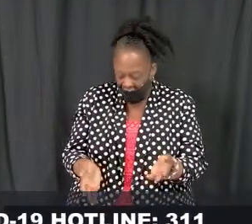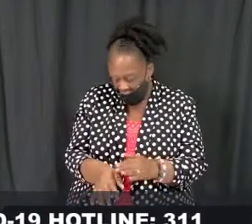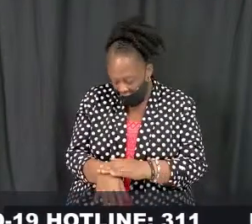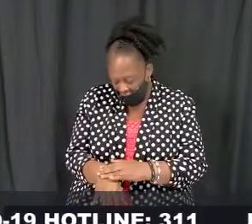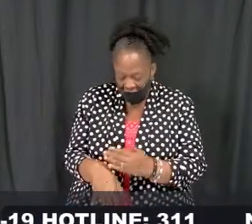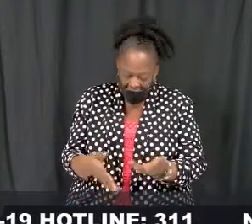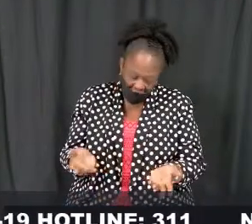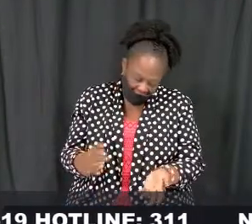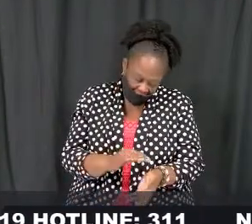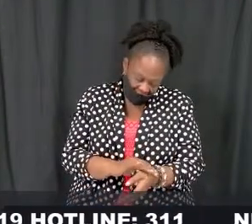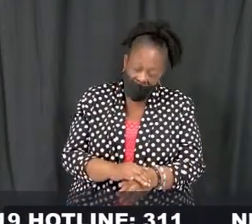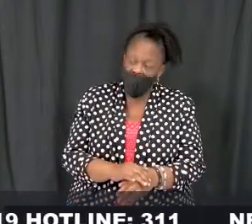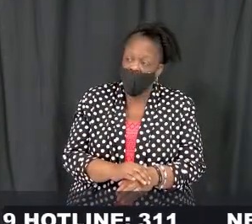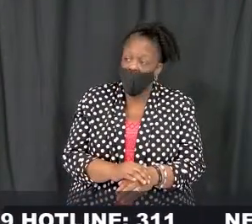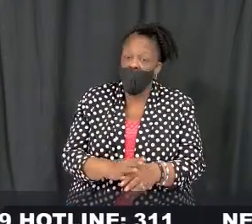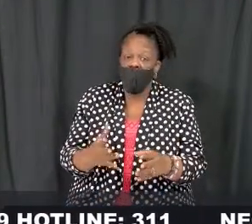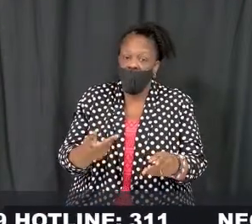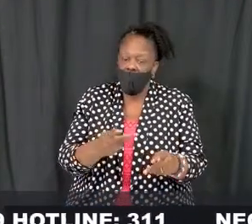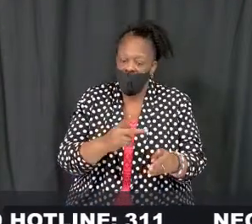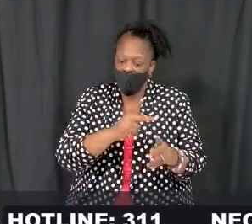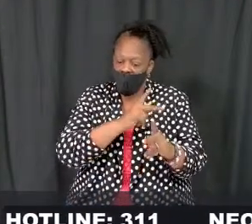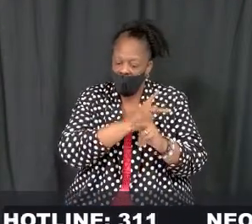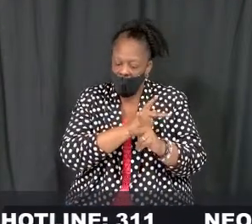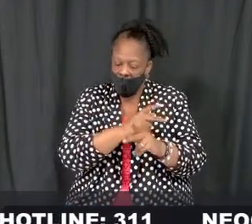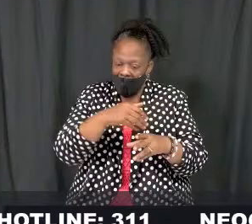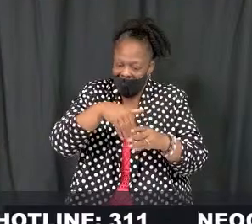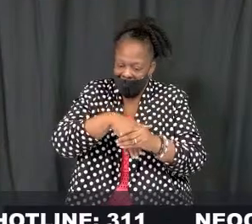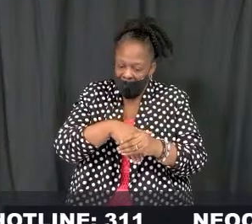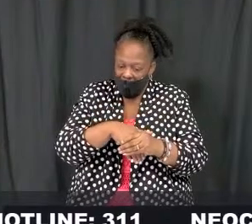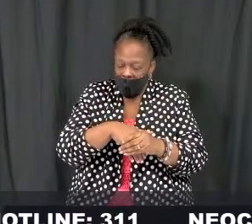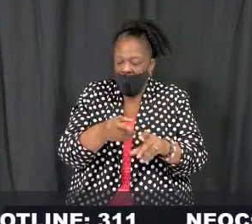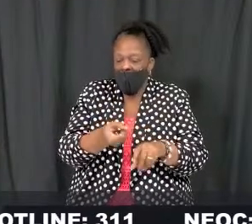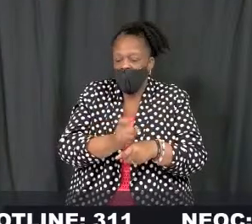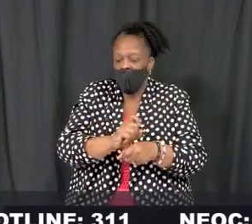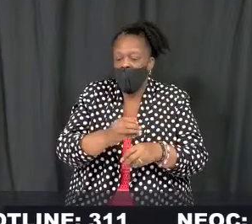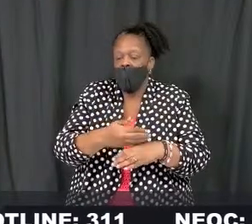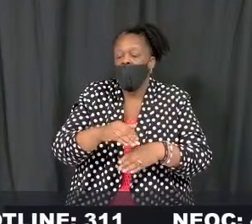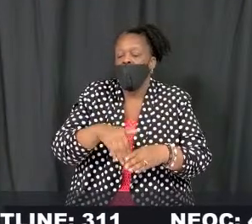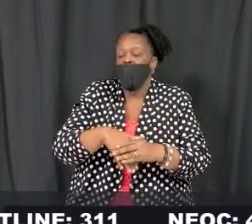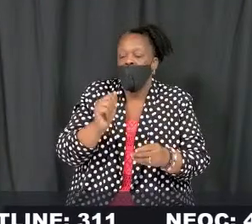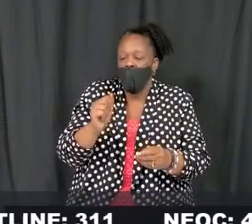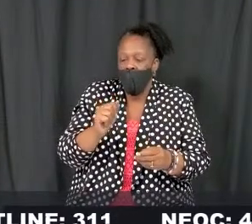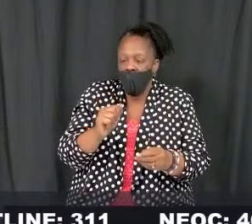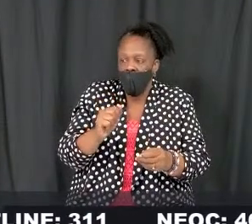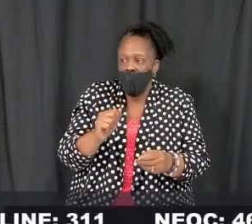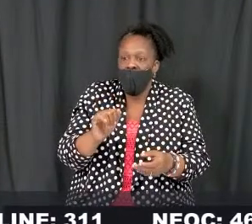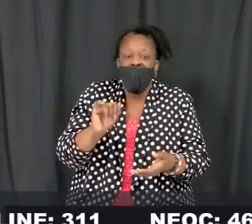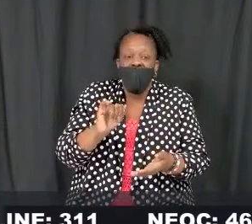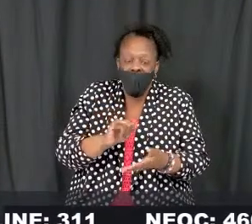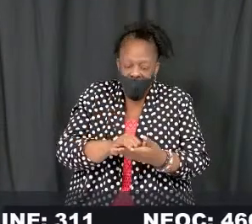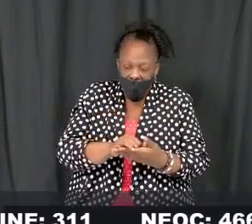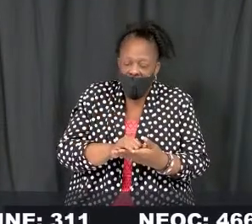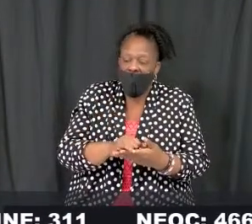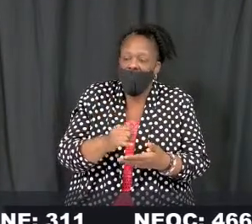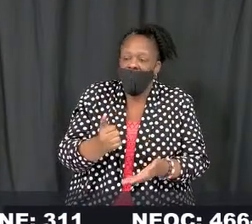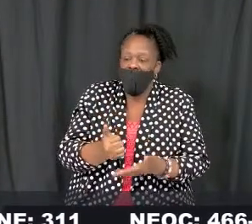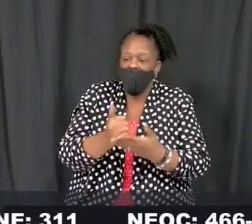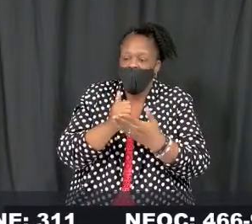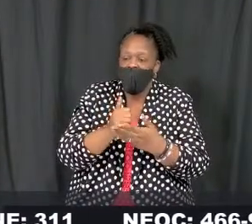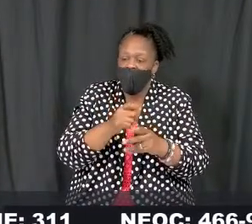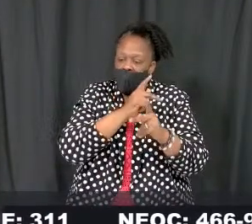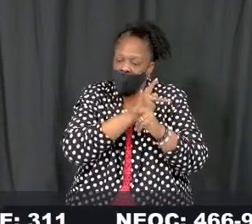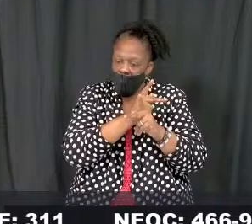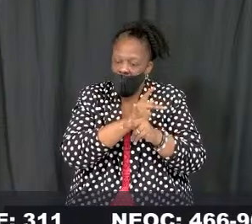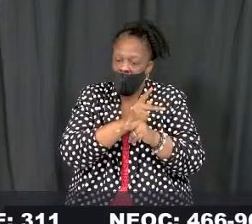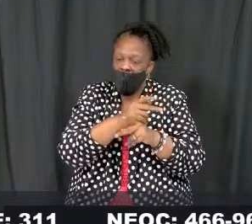barrier between the outside and the inside, that is part of your immune system. We have our cellular immunity, which means